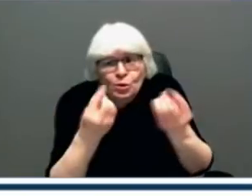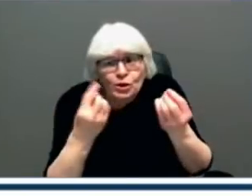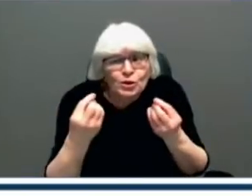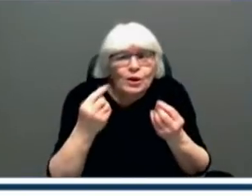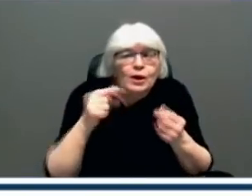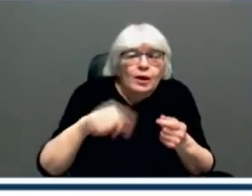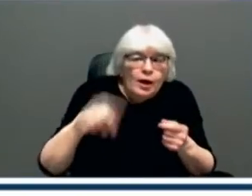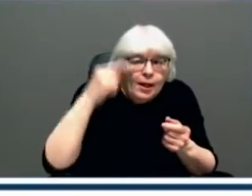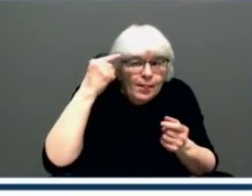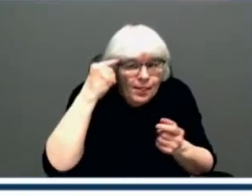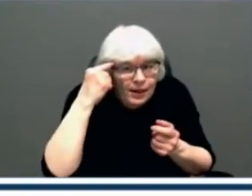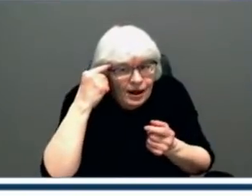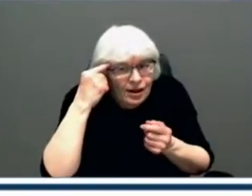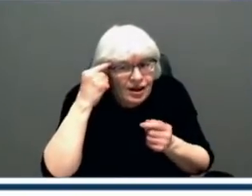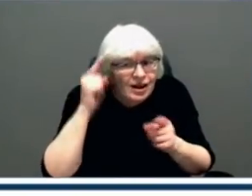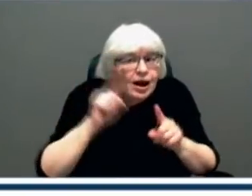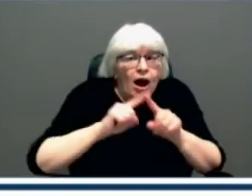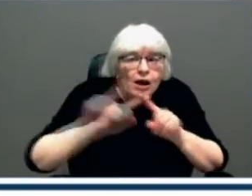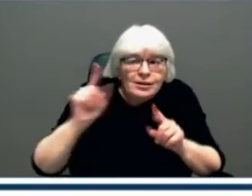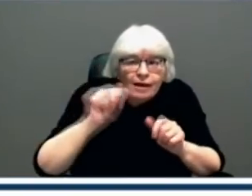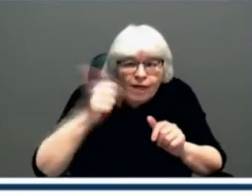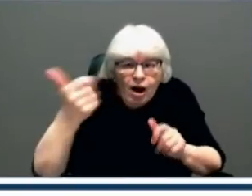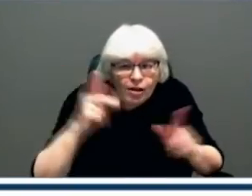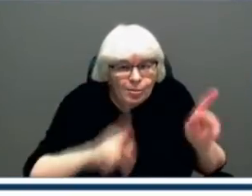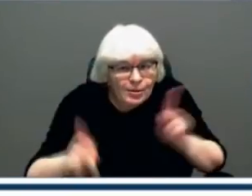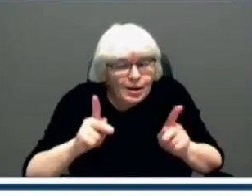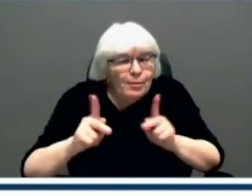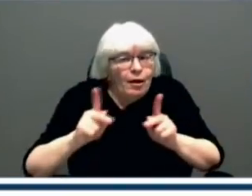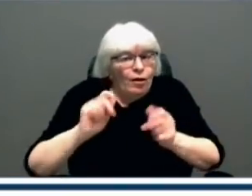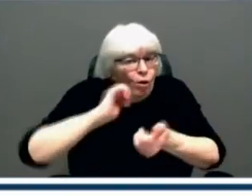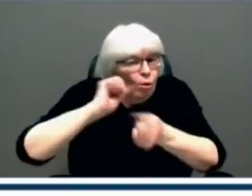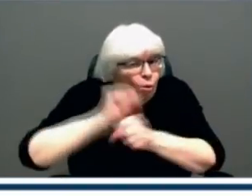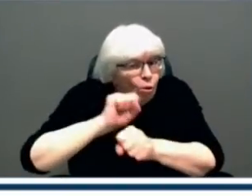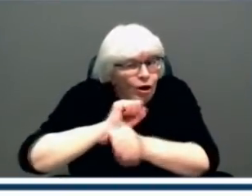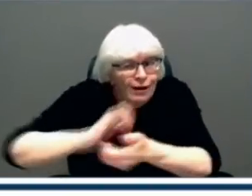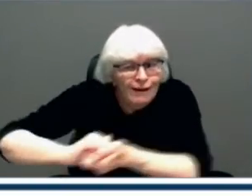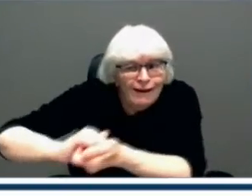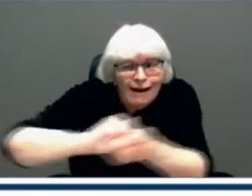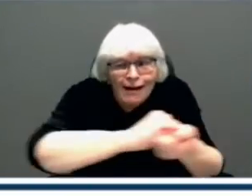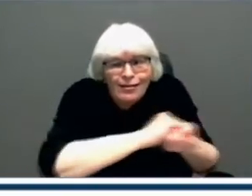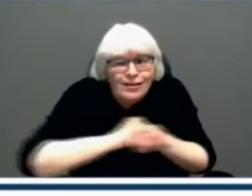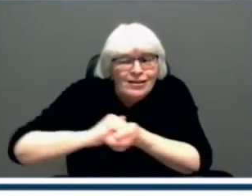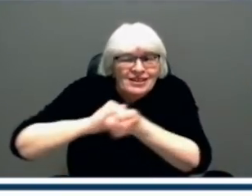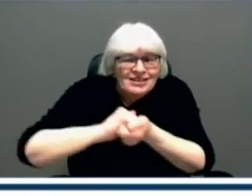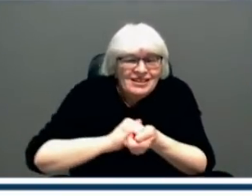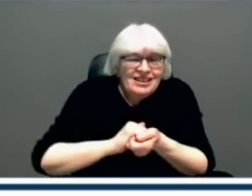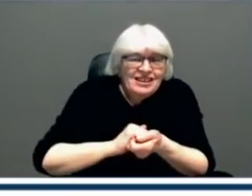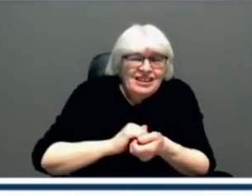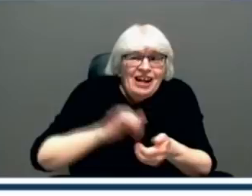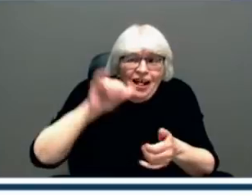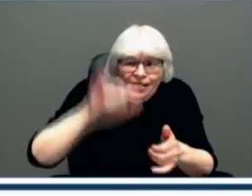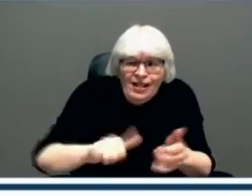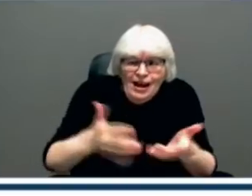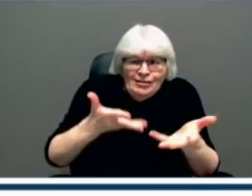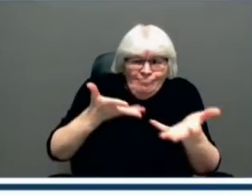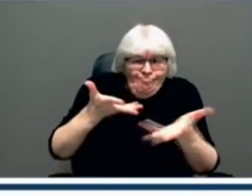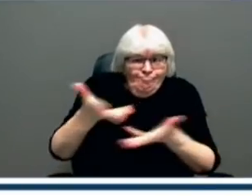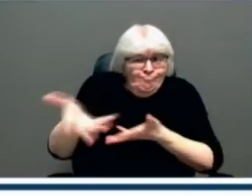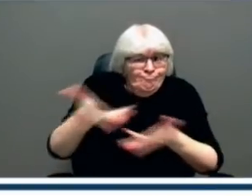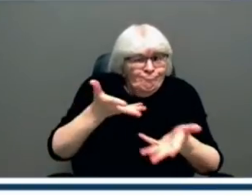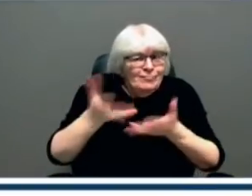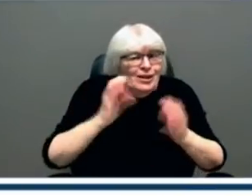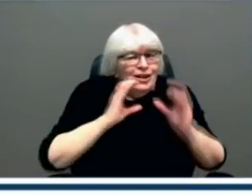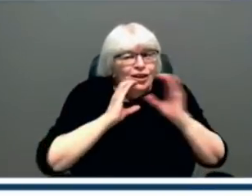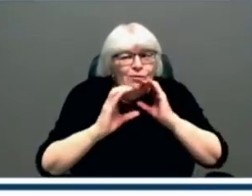and system partners. And I want to assure everyone that those lines of communication remain open.